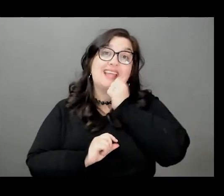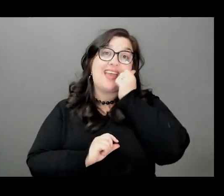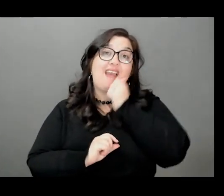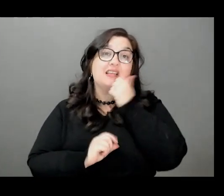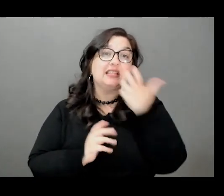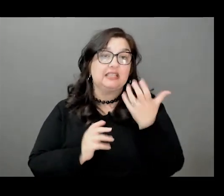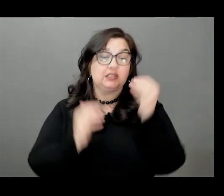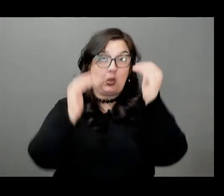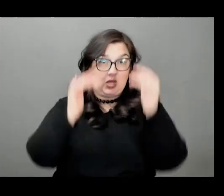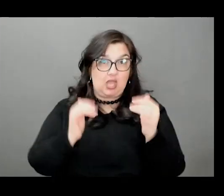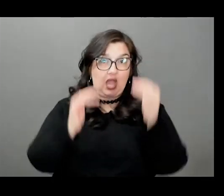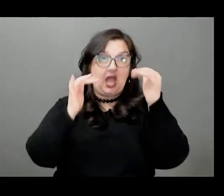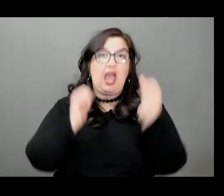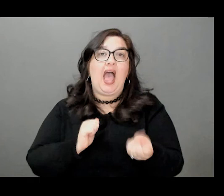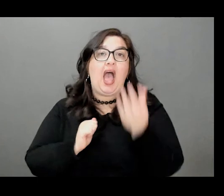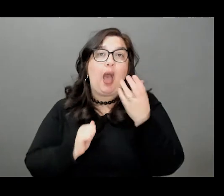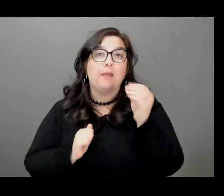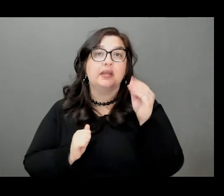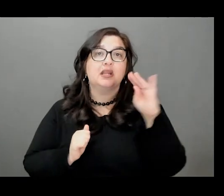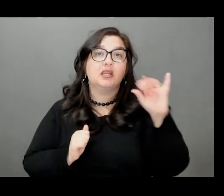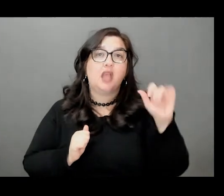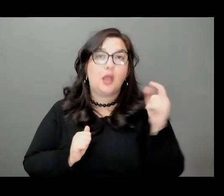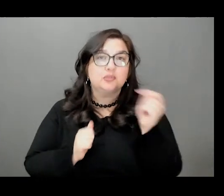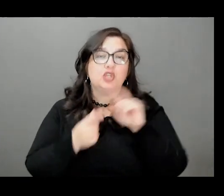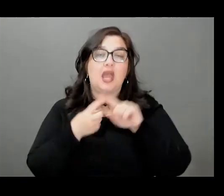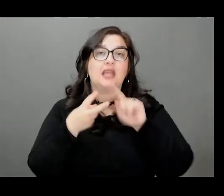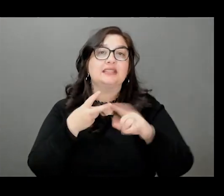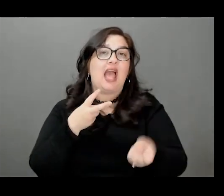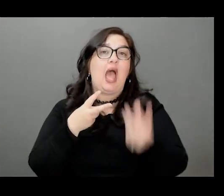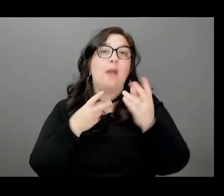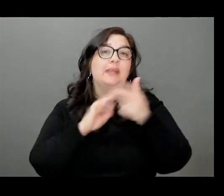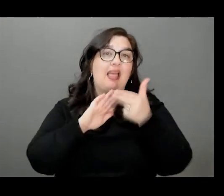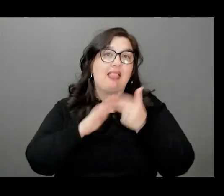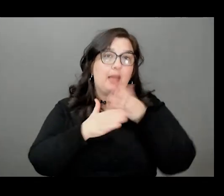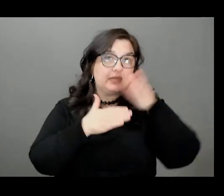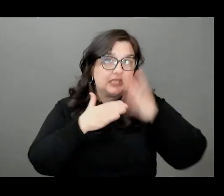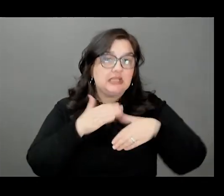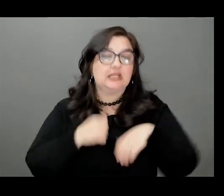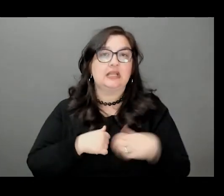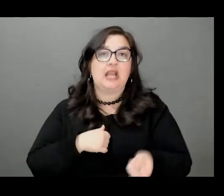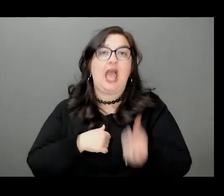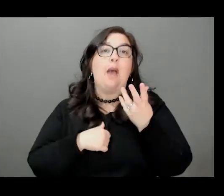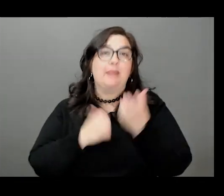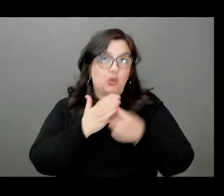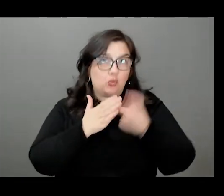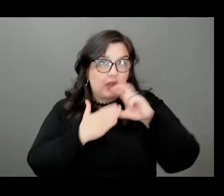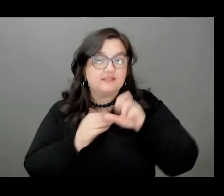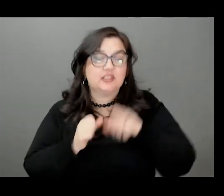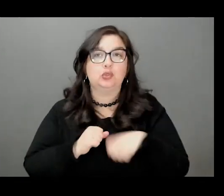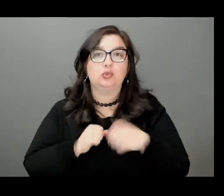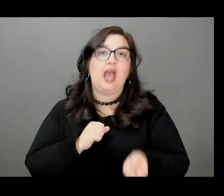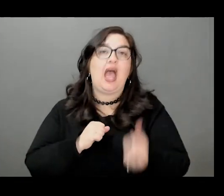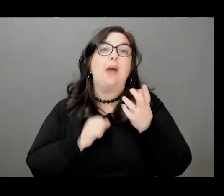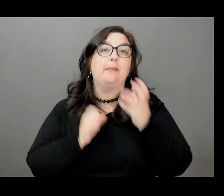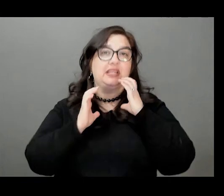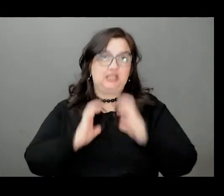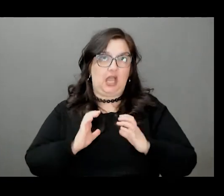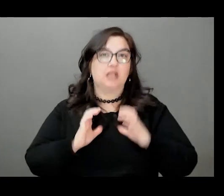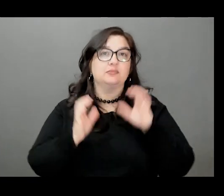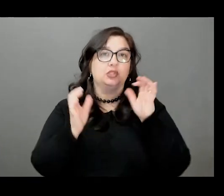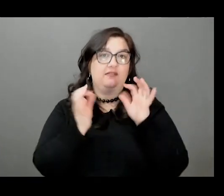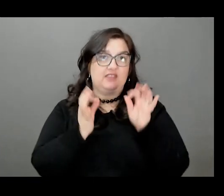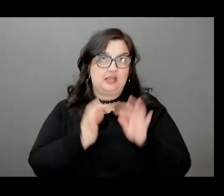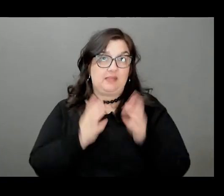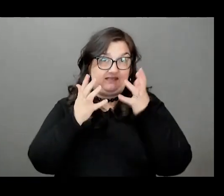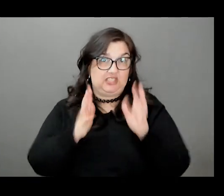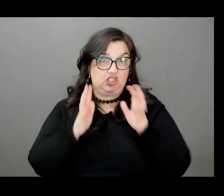week, daily, monthly, right? And this provides basic details around how many objects were there, how many have completed labeling, how many objects are there